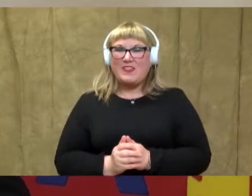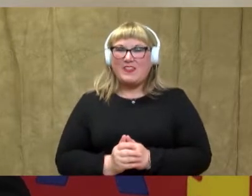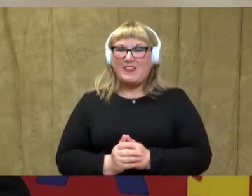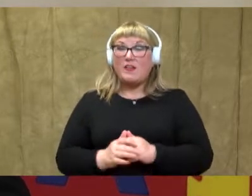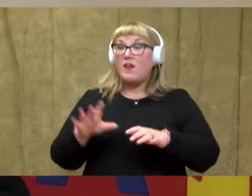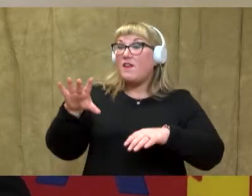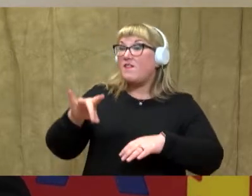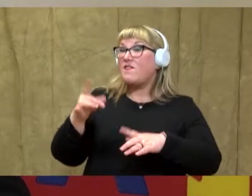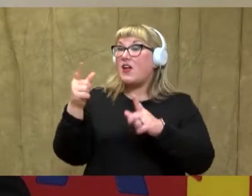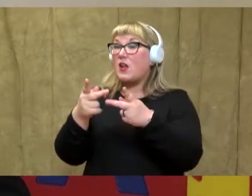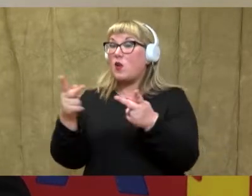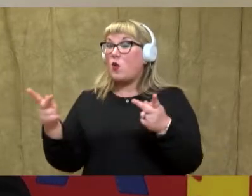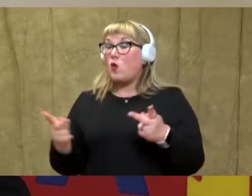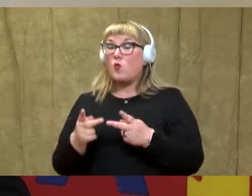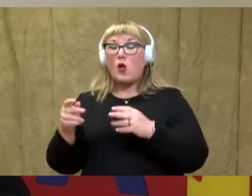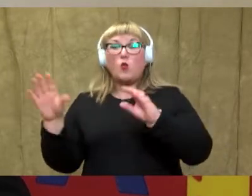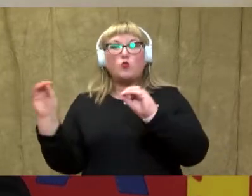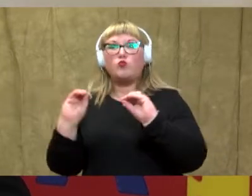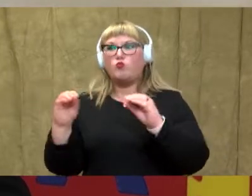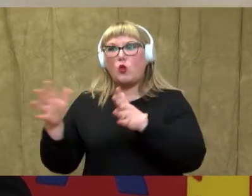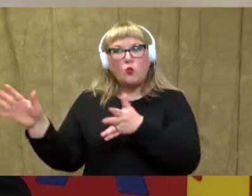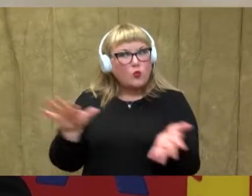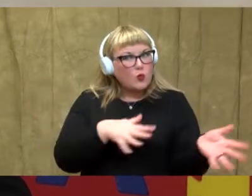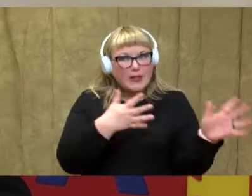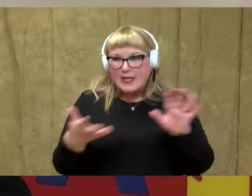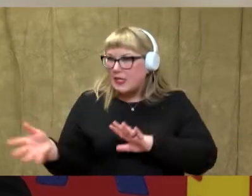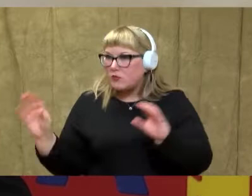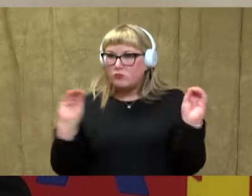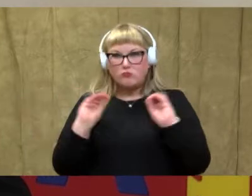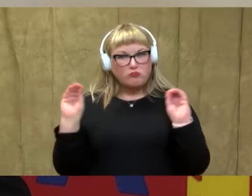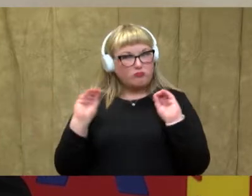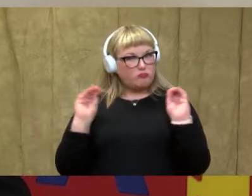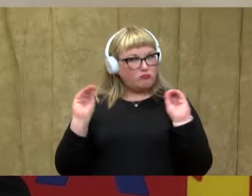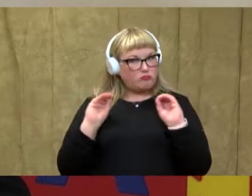Find a place where wind doesn't blow.